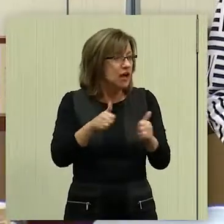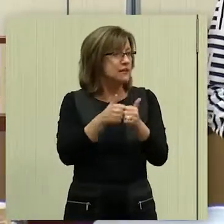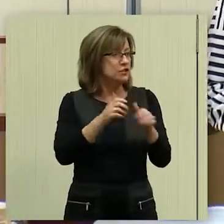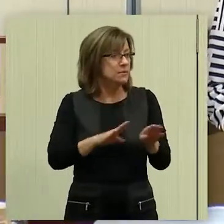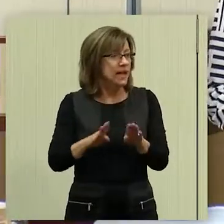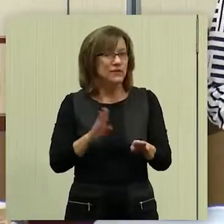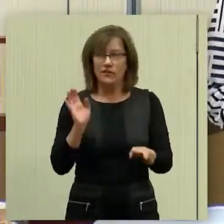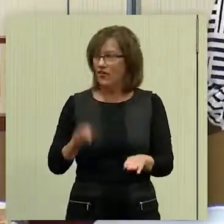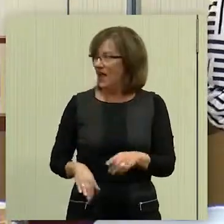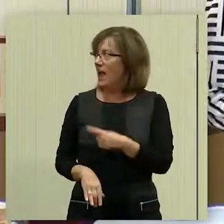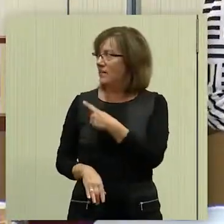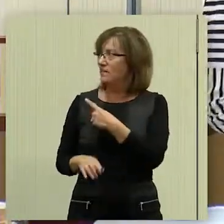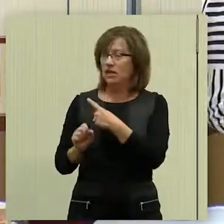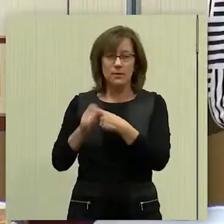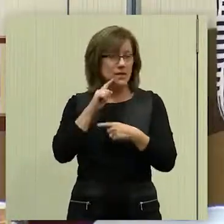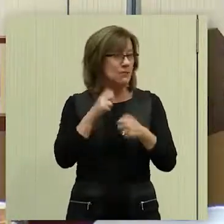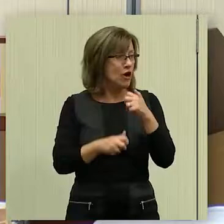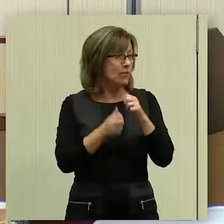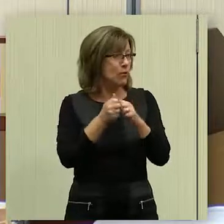problem, right?